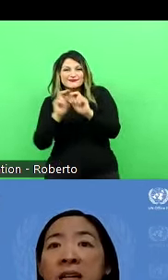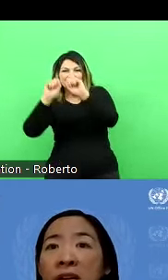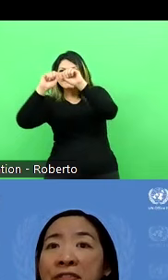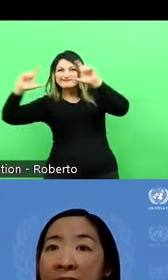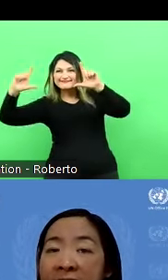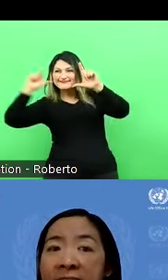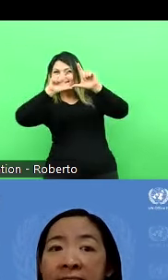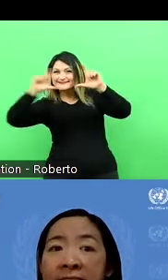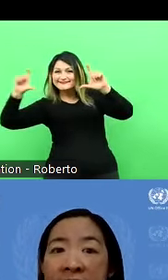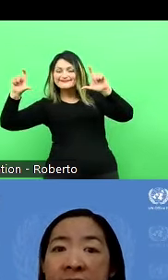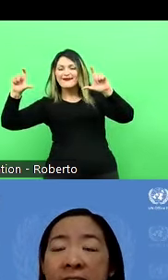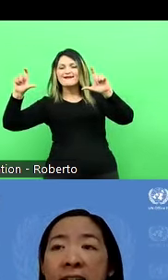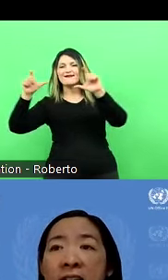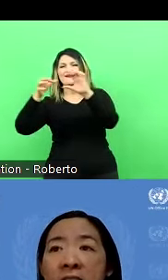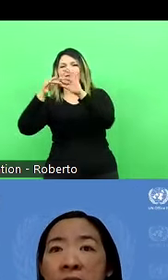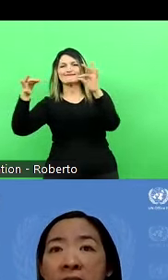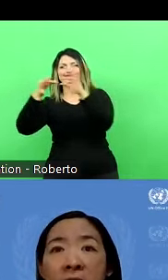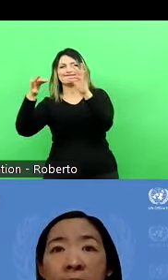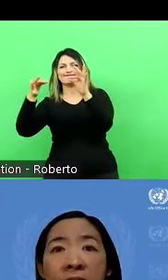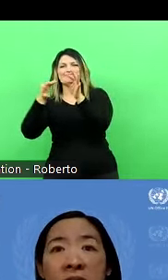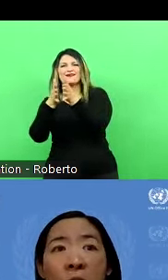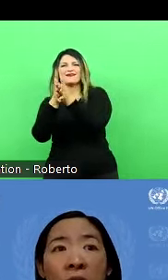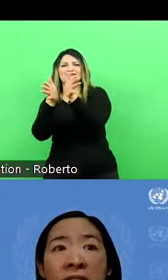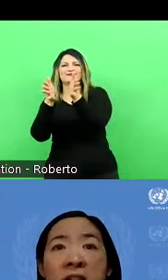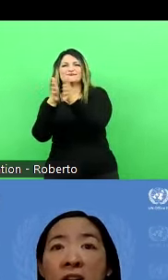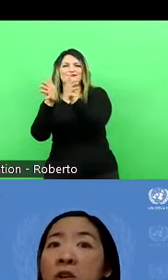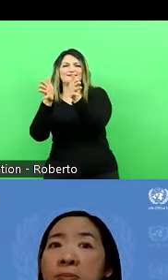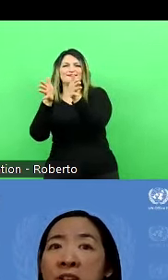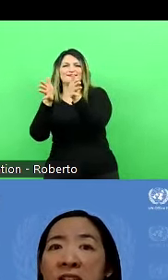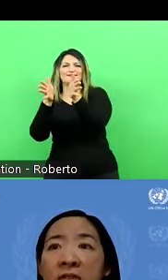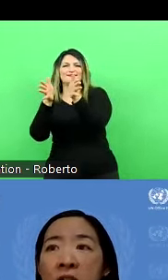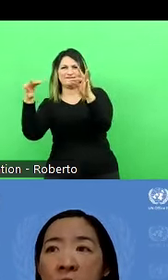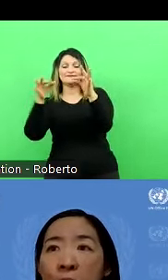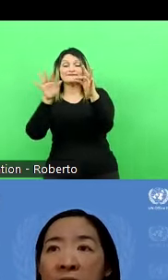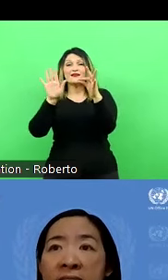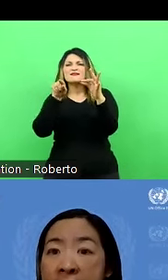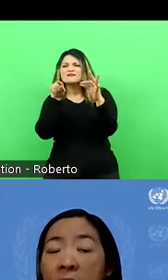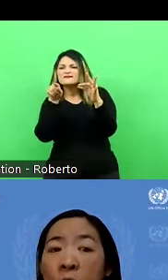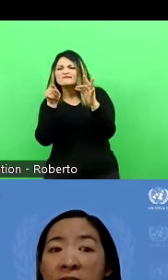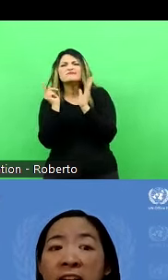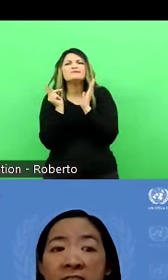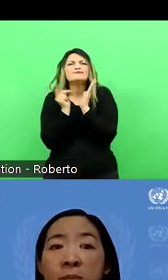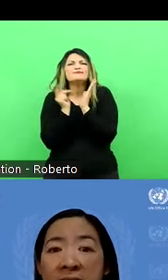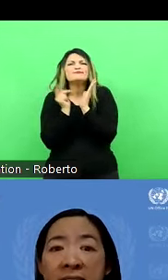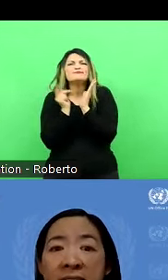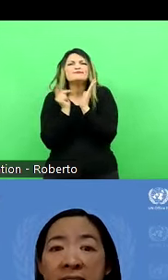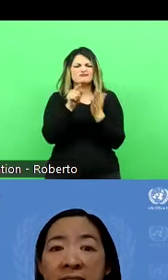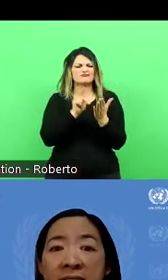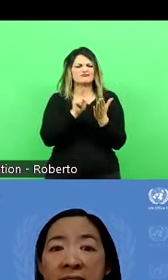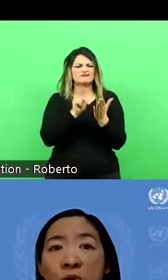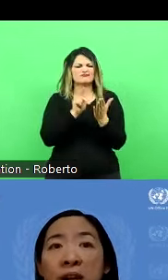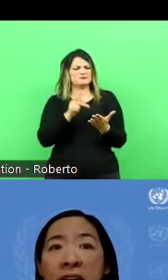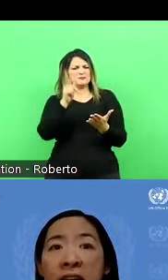some clear fact and evidence, so that the scoring is not so subjective and you are bringing it down with the facts base,